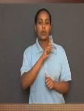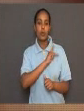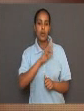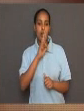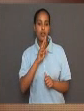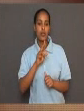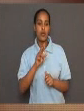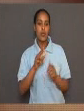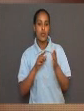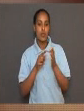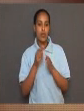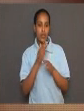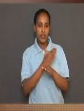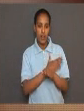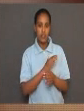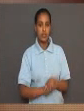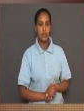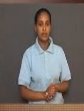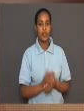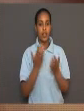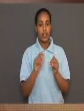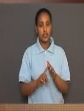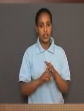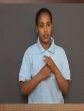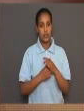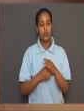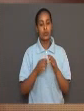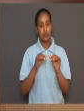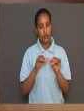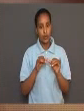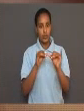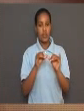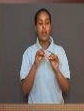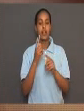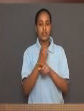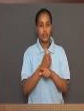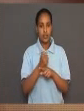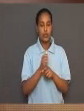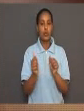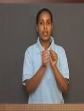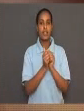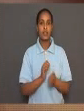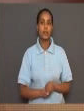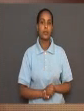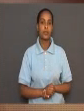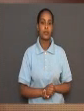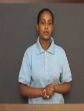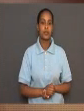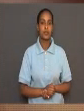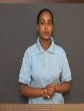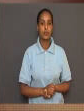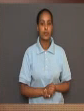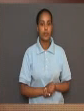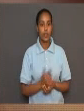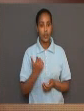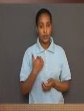are modified. Let us start by going through an activity together.